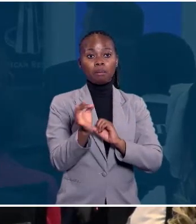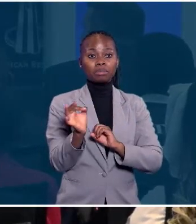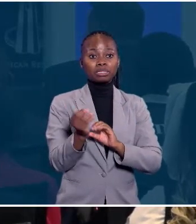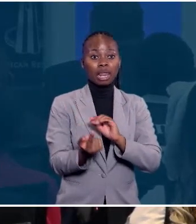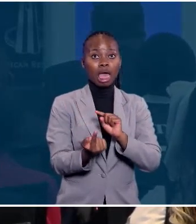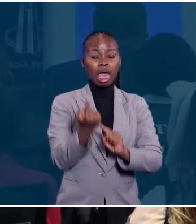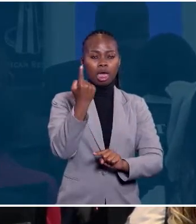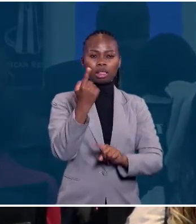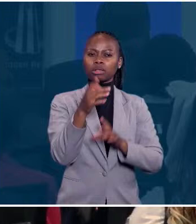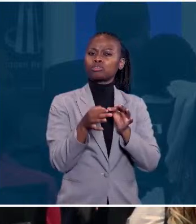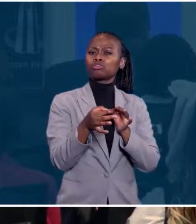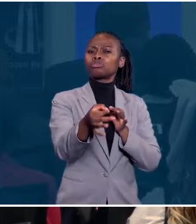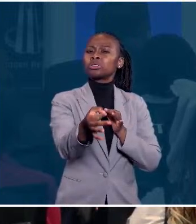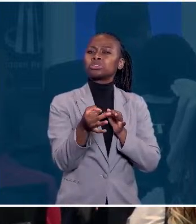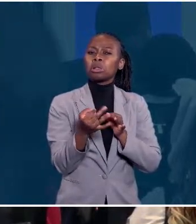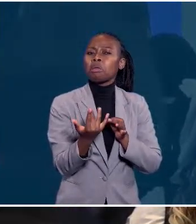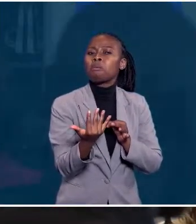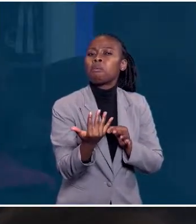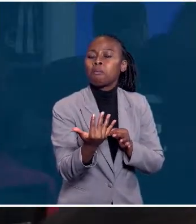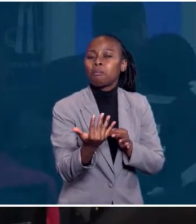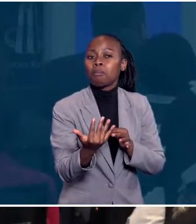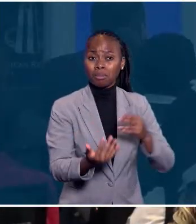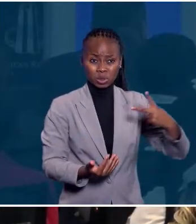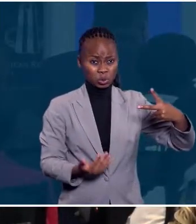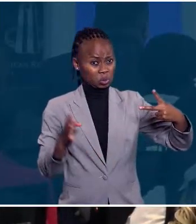Are those the only two interested?